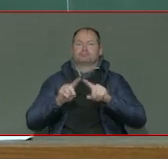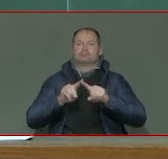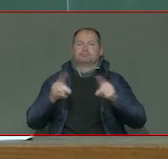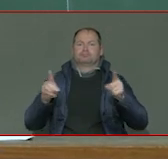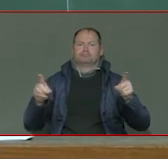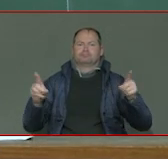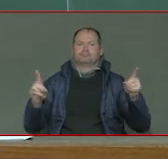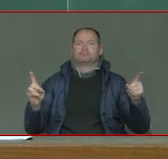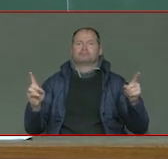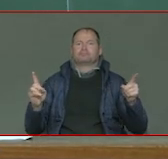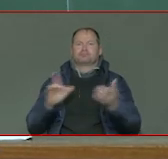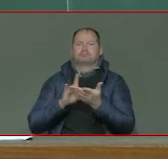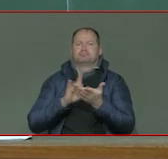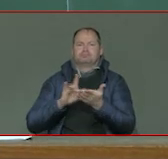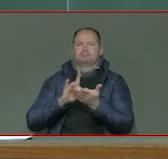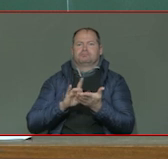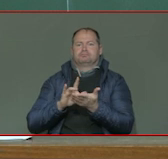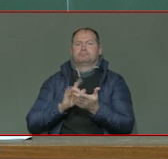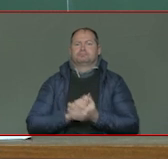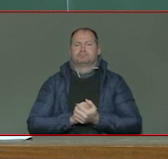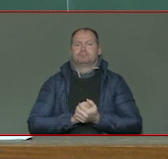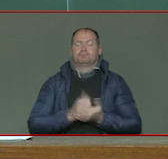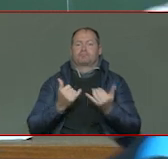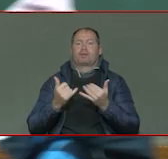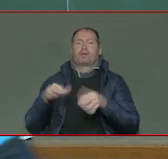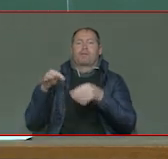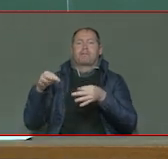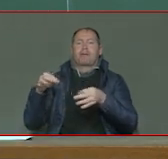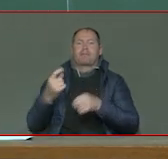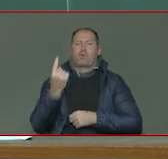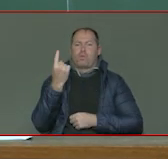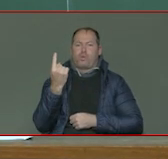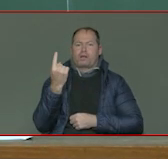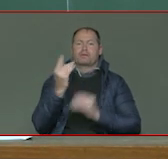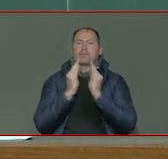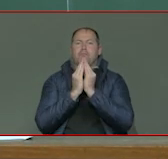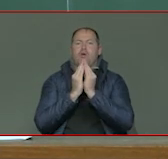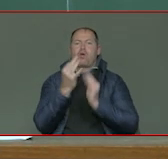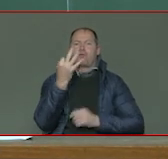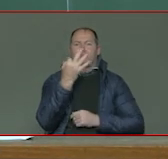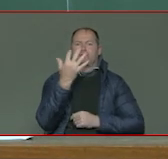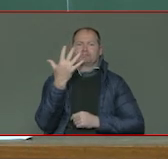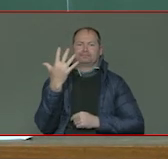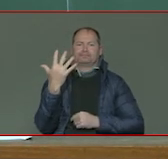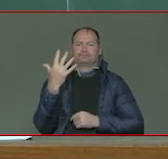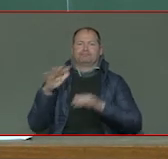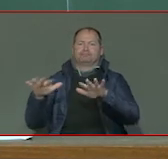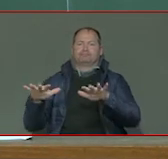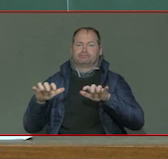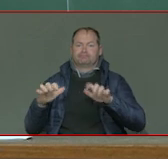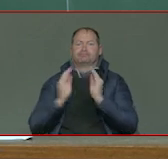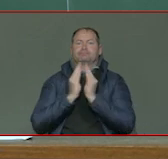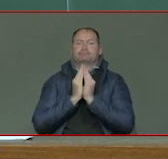lot of marks. It is found in paper 1 and it's approximately 35 marks in the exam. Now there